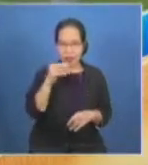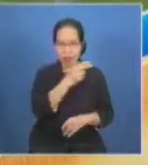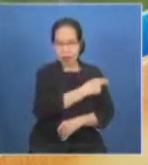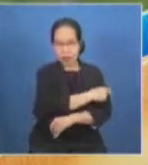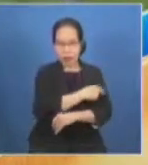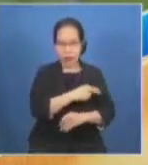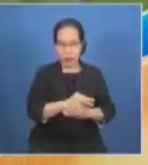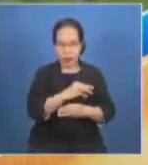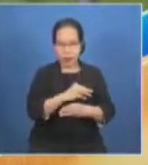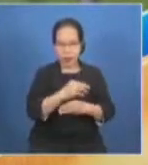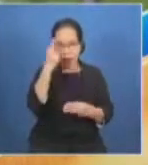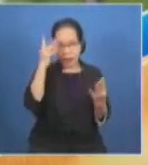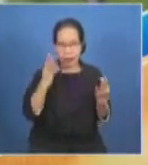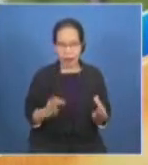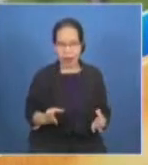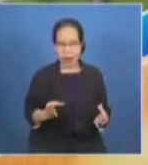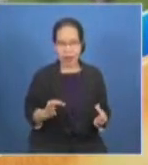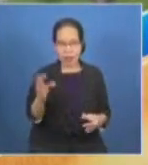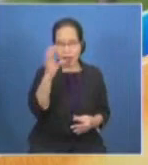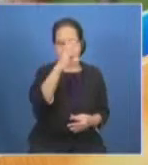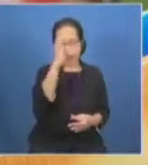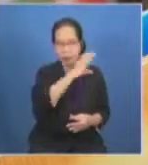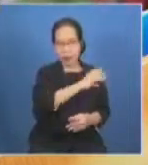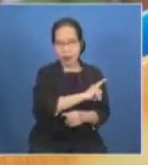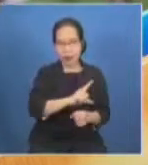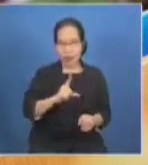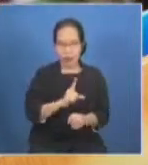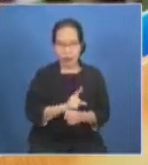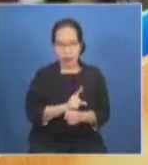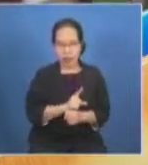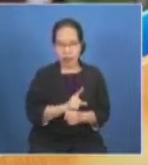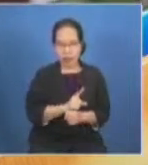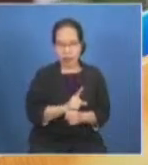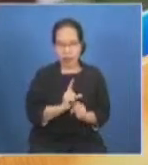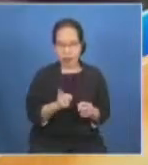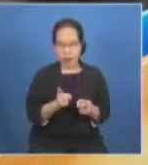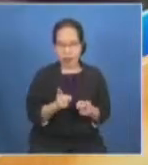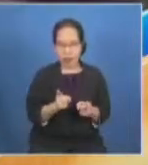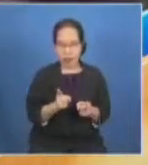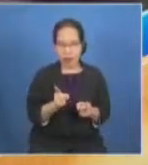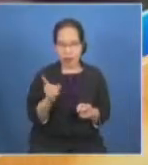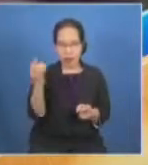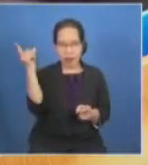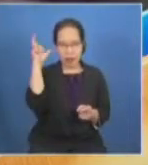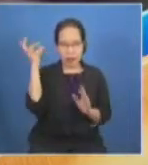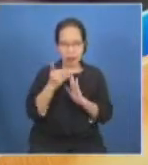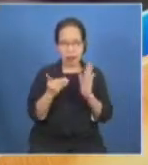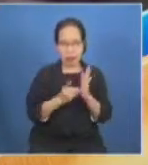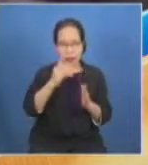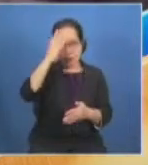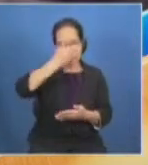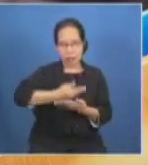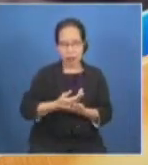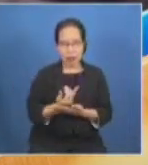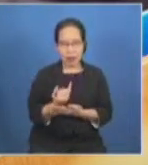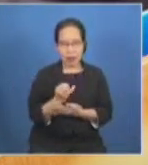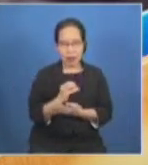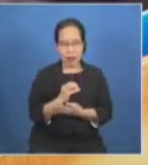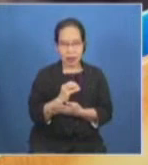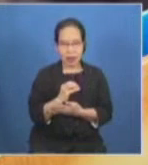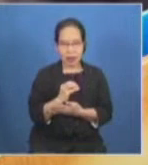discharged, he made a decision to look for the lokal to attend the indoctrination together with my son, Jezreel